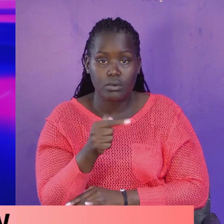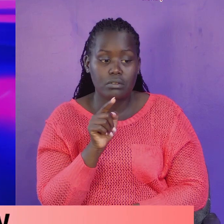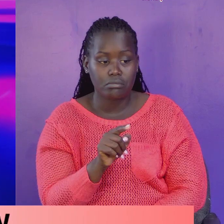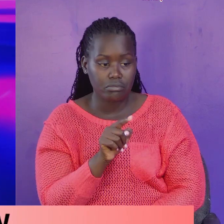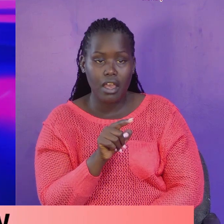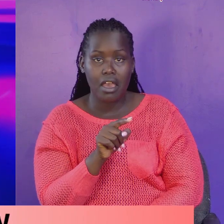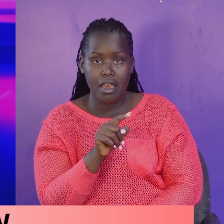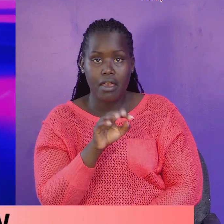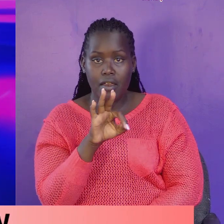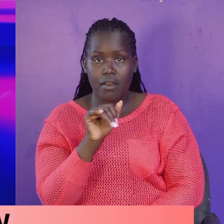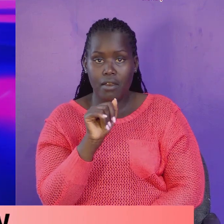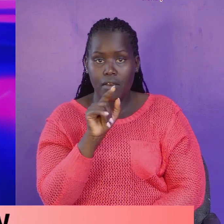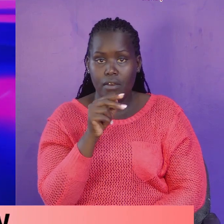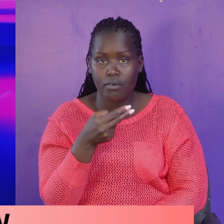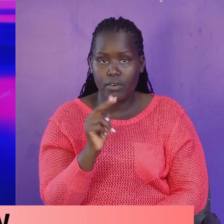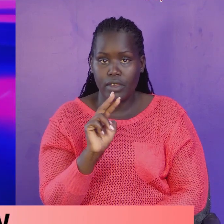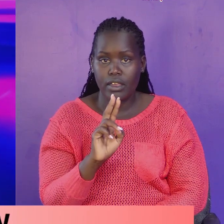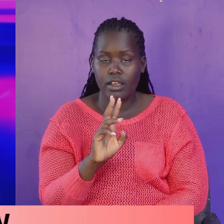Kipyegon has been using